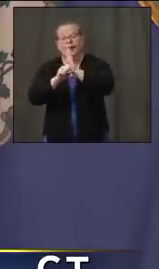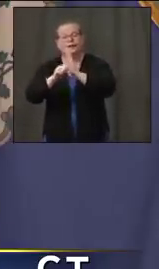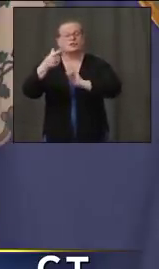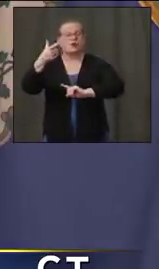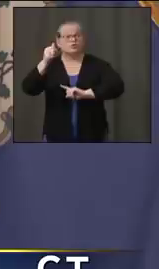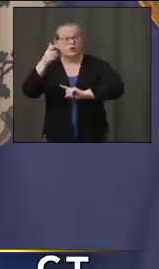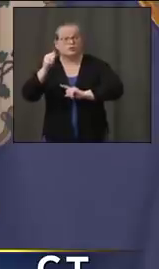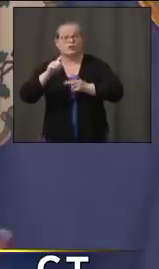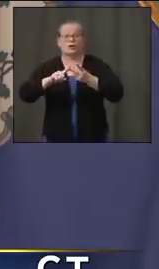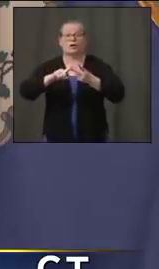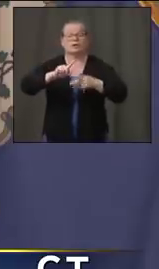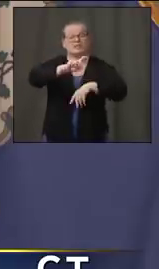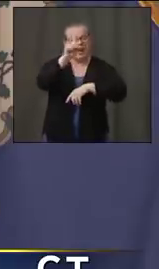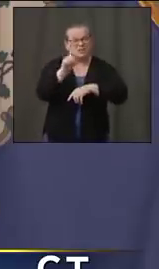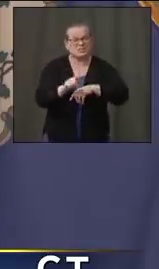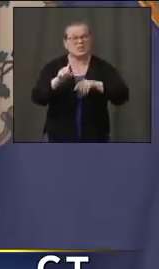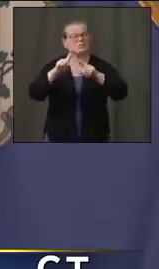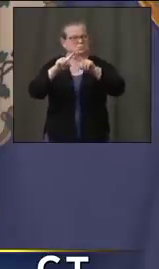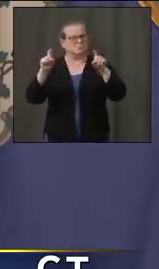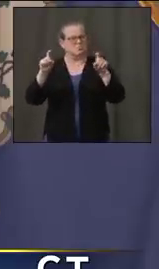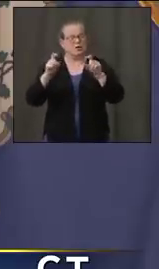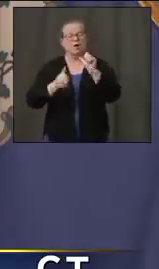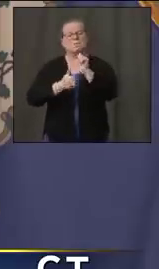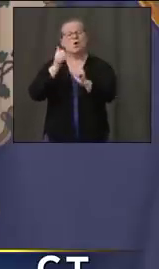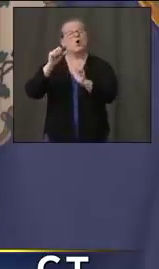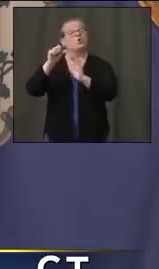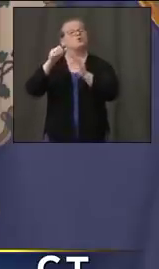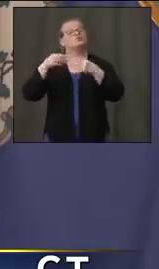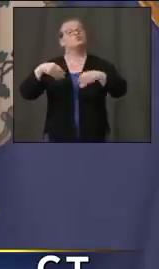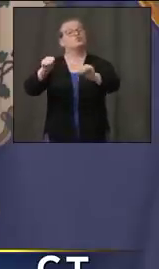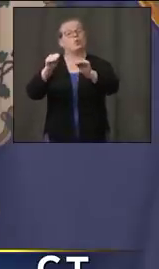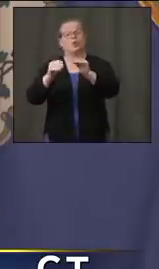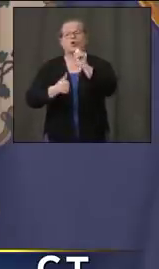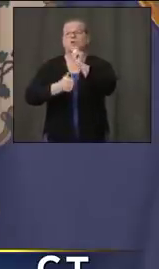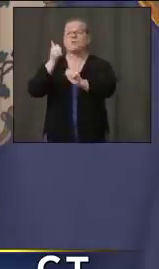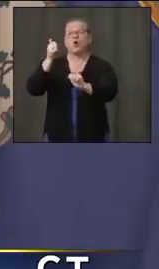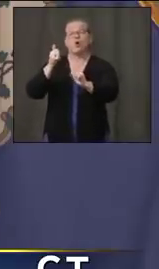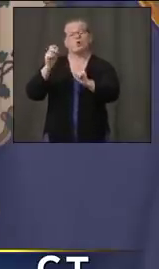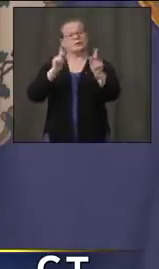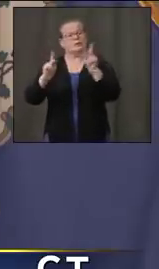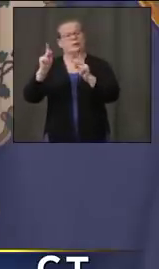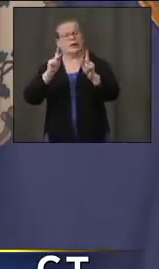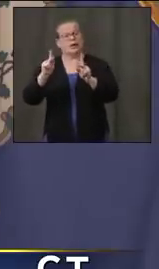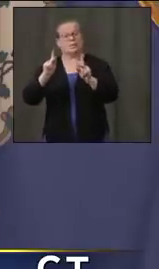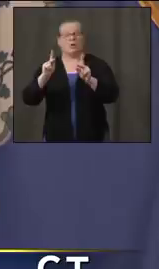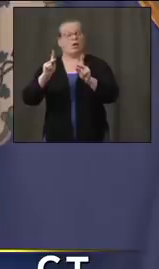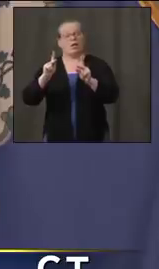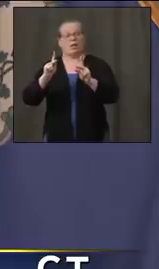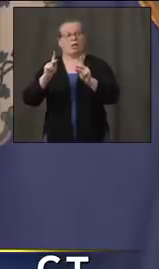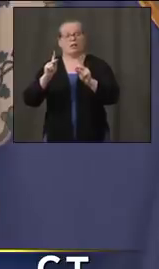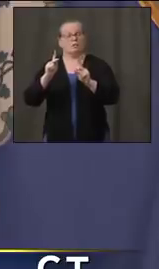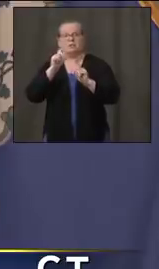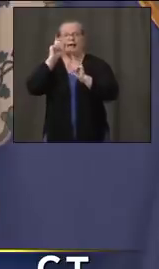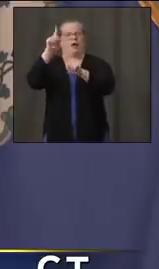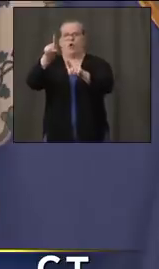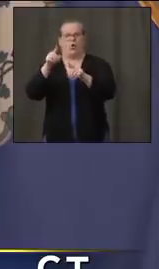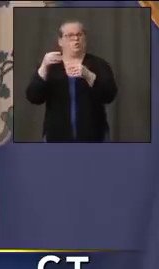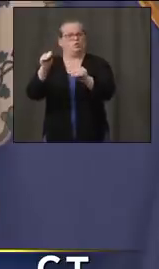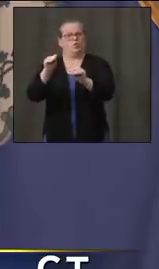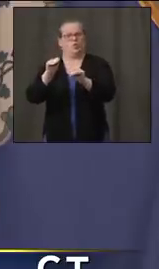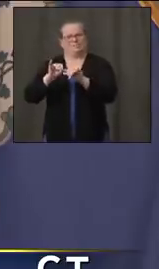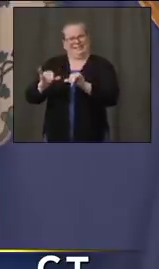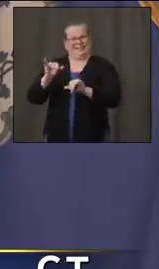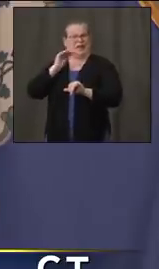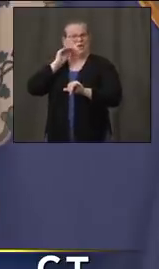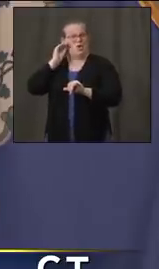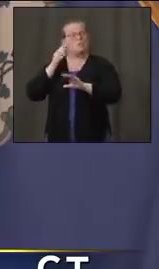of the stores and the consumers had already closed down before they had their stay-at-home orders in place. And that's